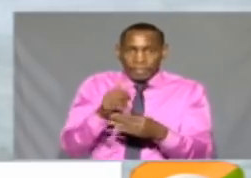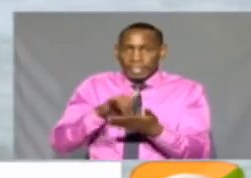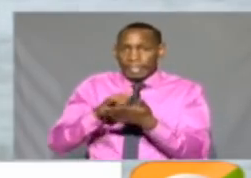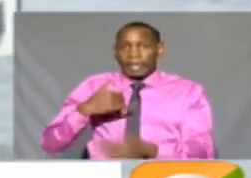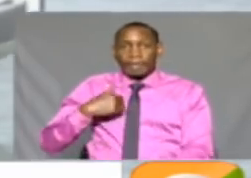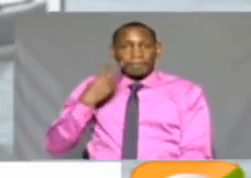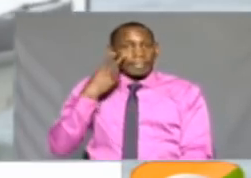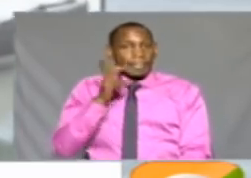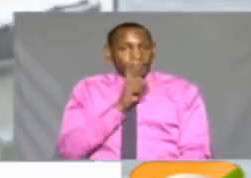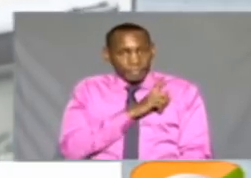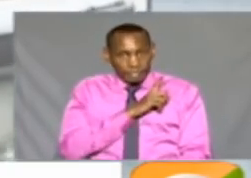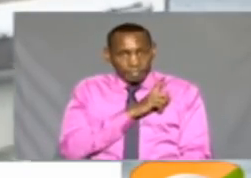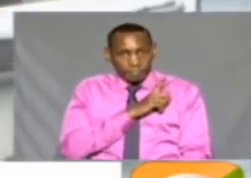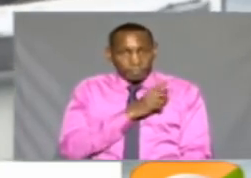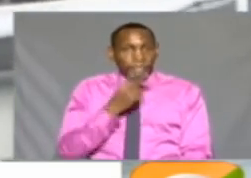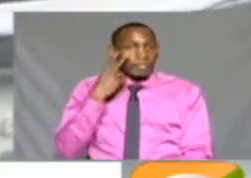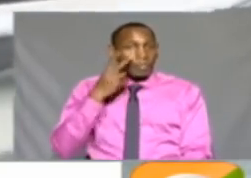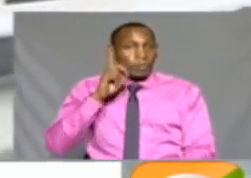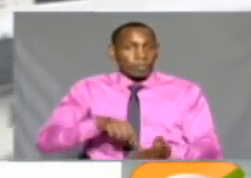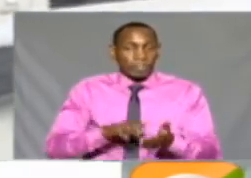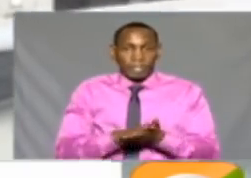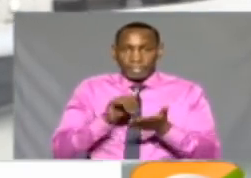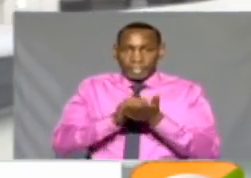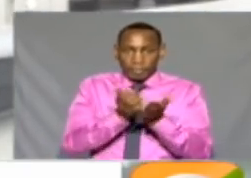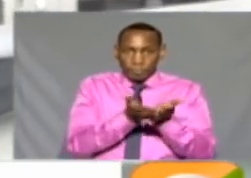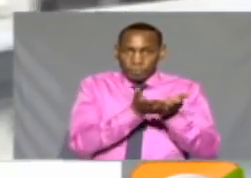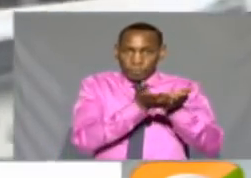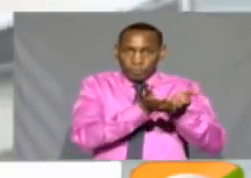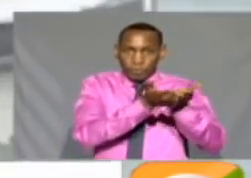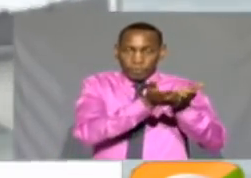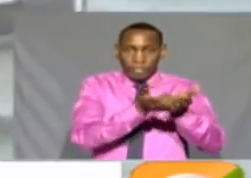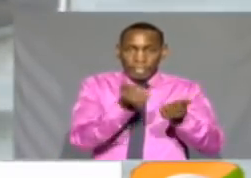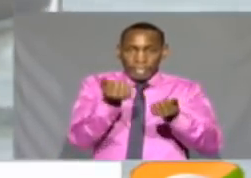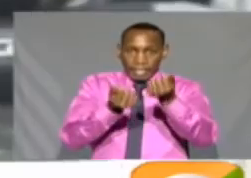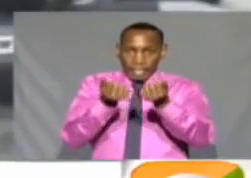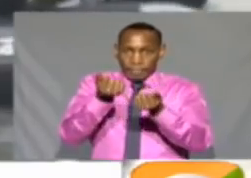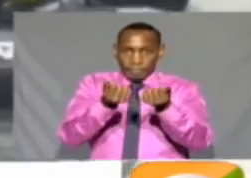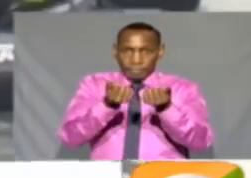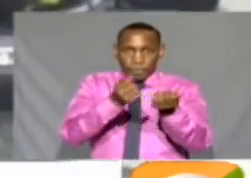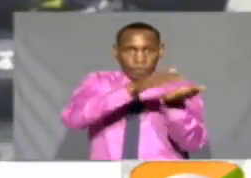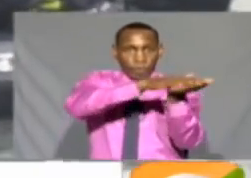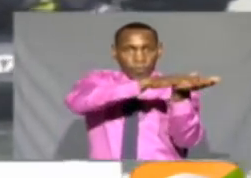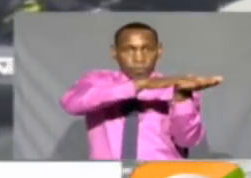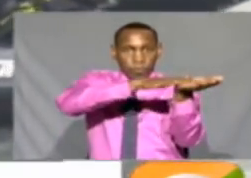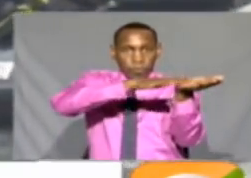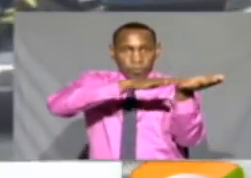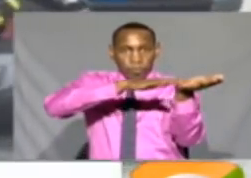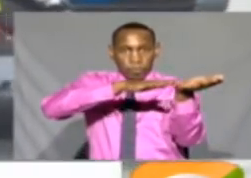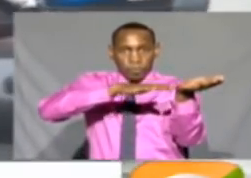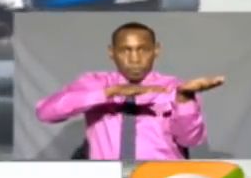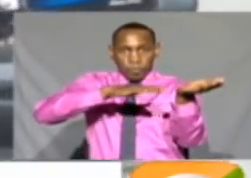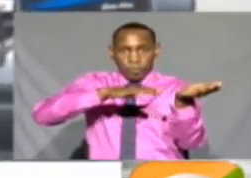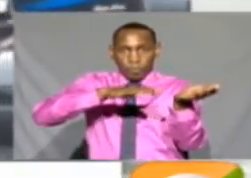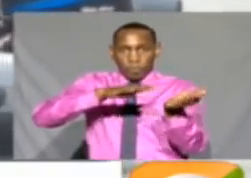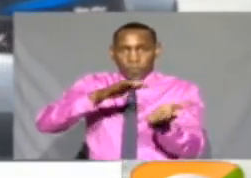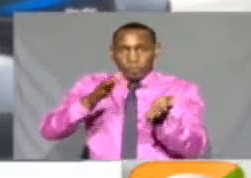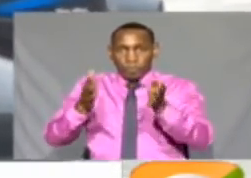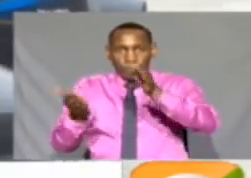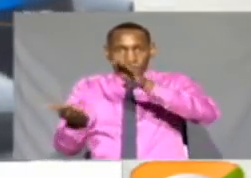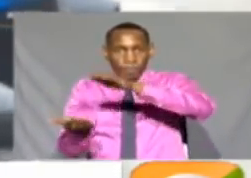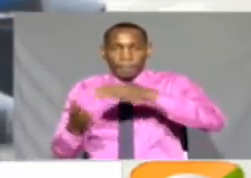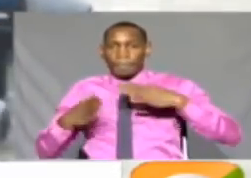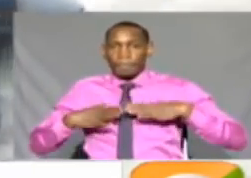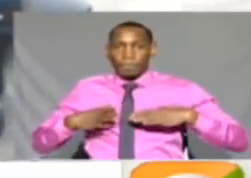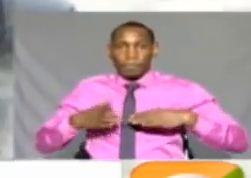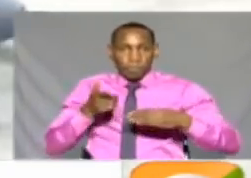scene, we only saw the ship, the car basically going down. And so people horrifying. taking